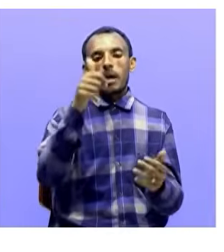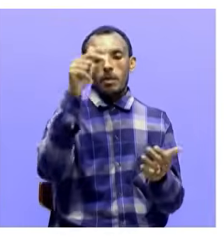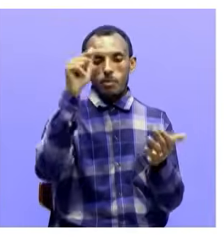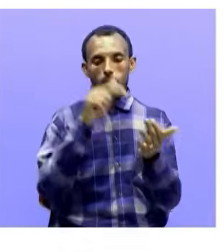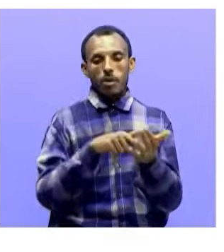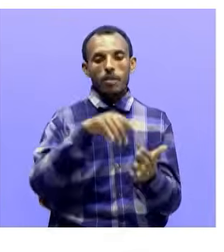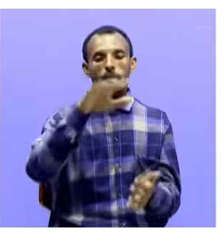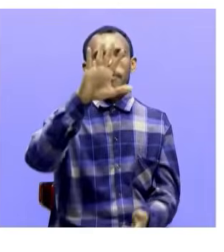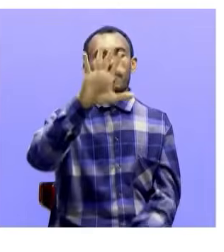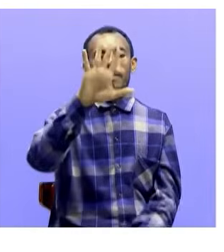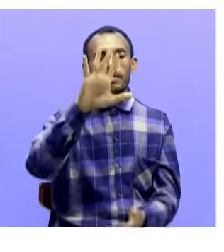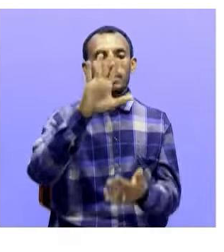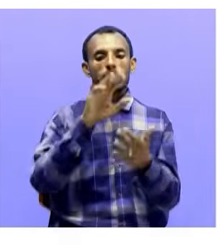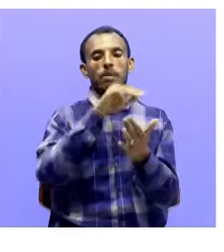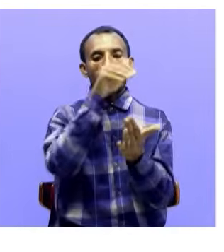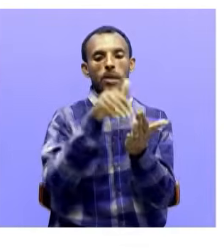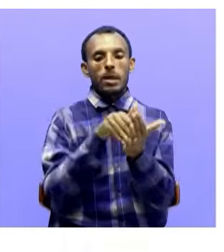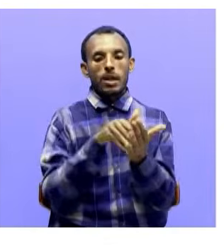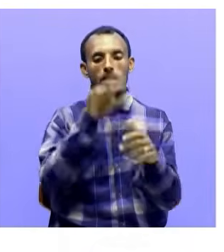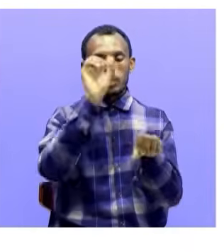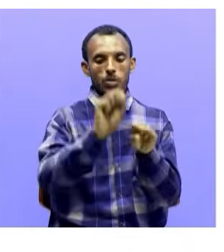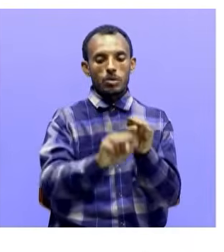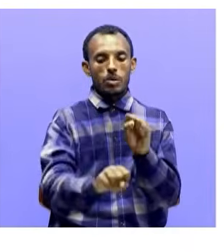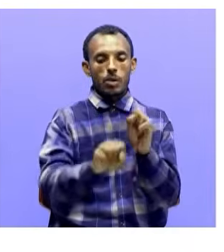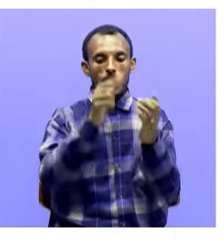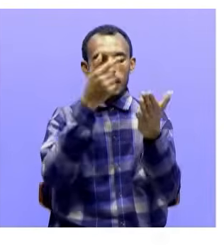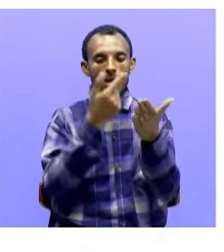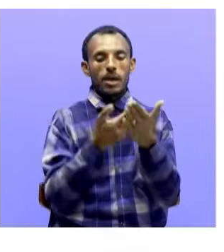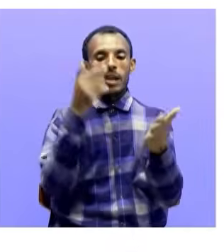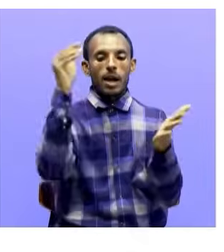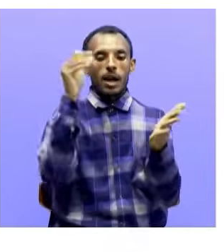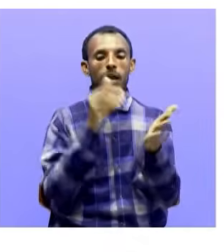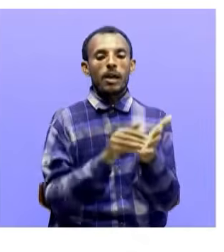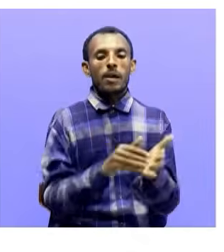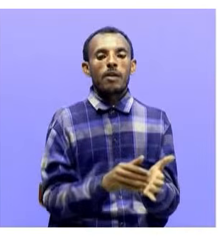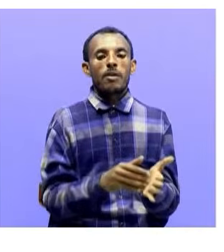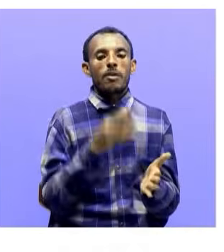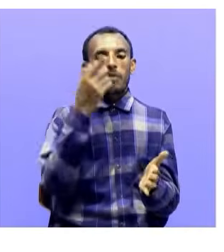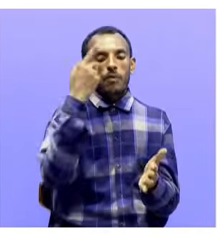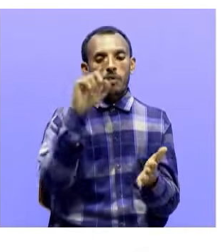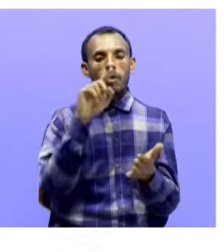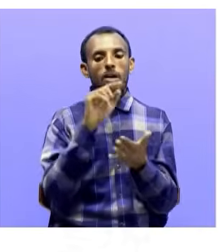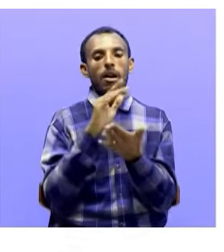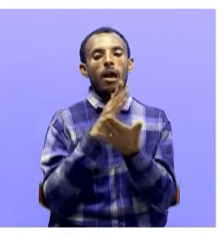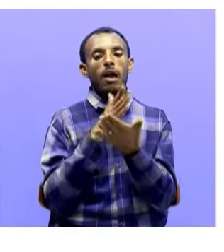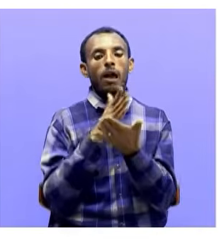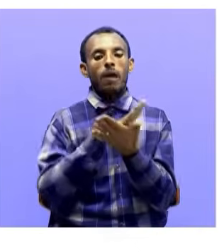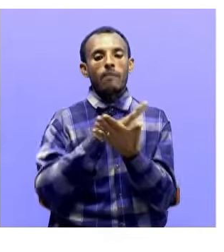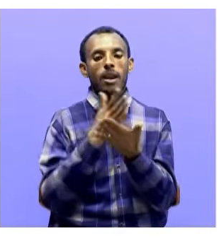10.5. So here again, for even data set,